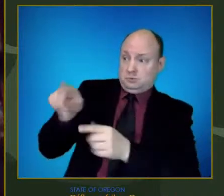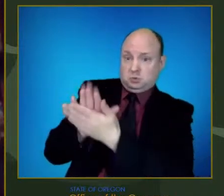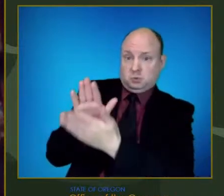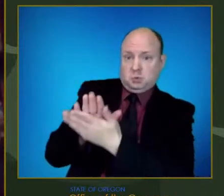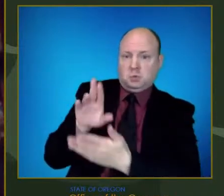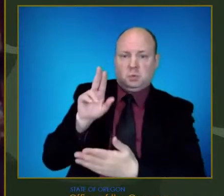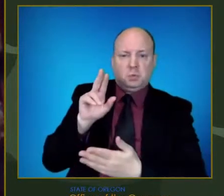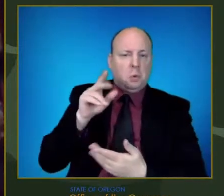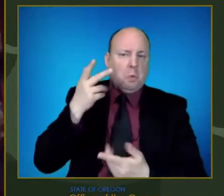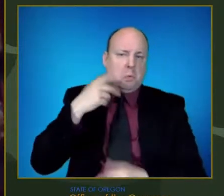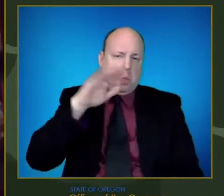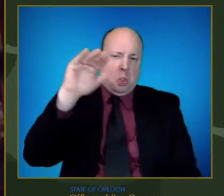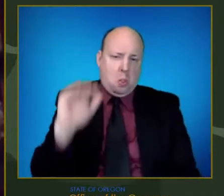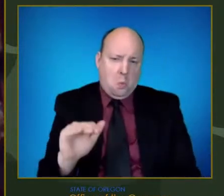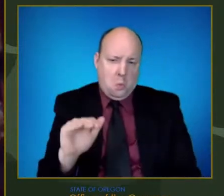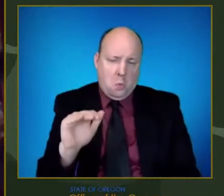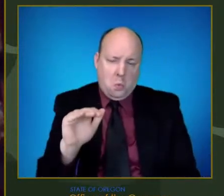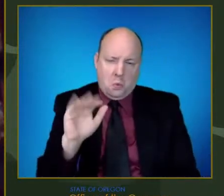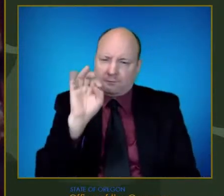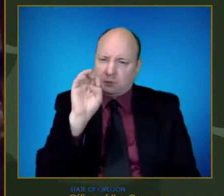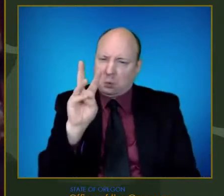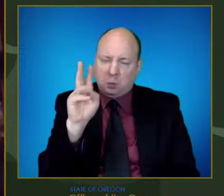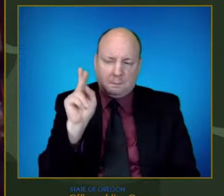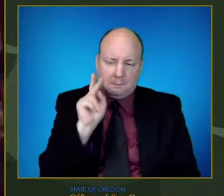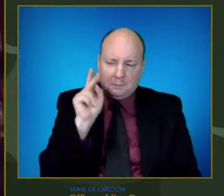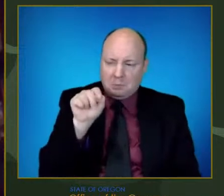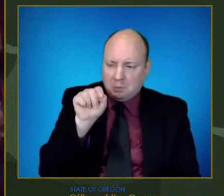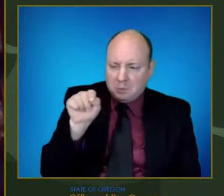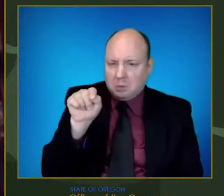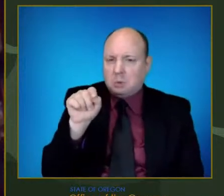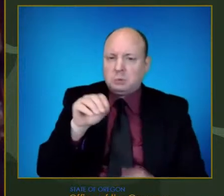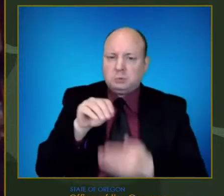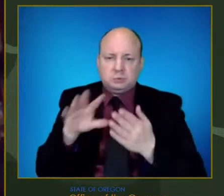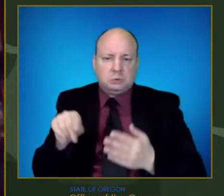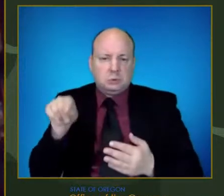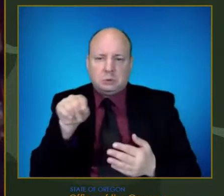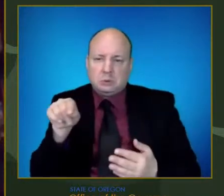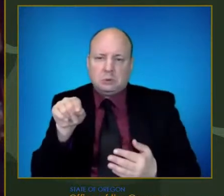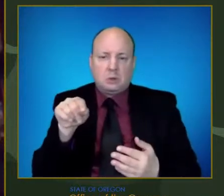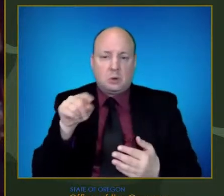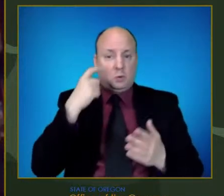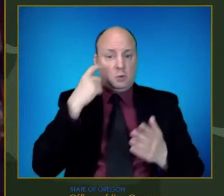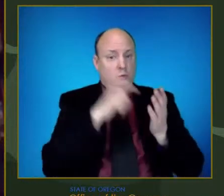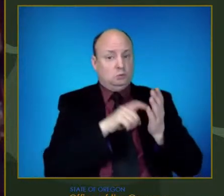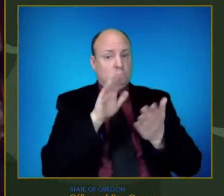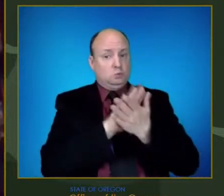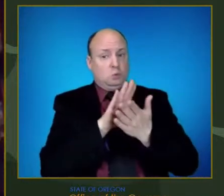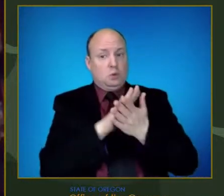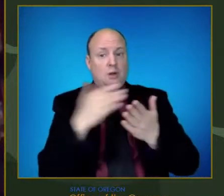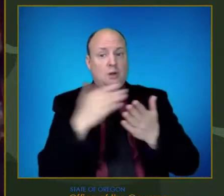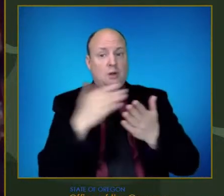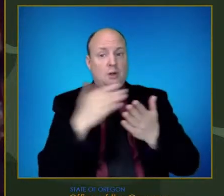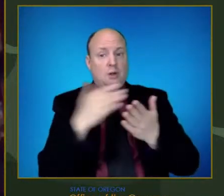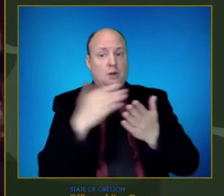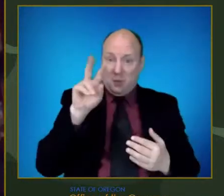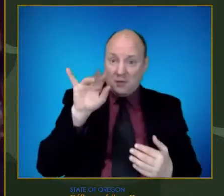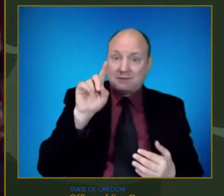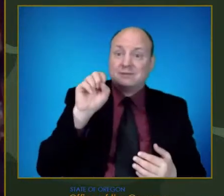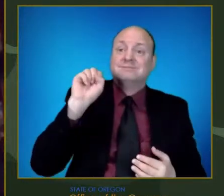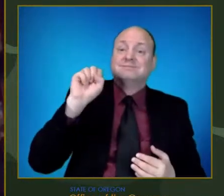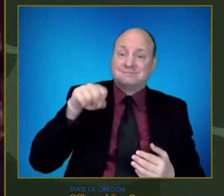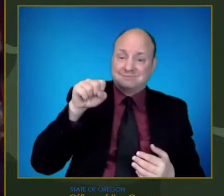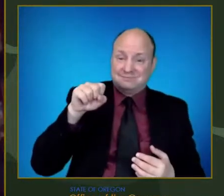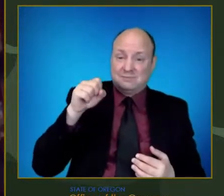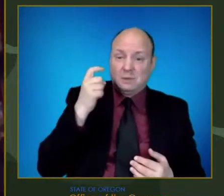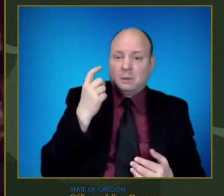meaning that of the schools identified with having cases of COVID-19 this year, only 7.8% were found